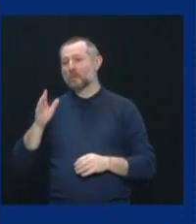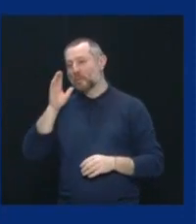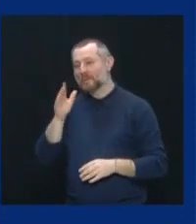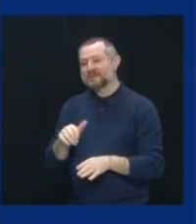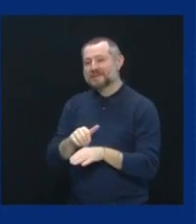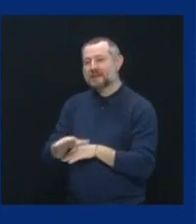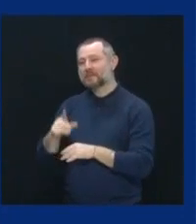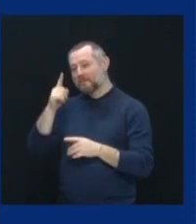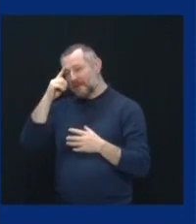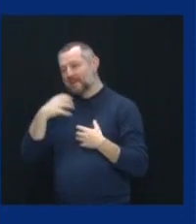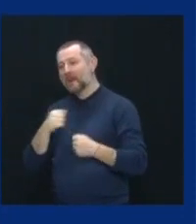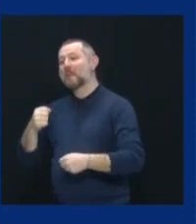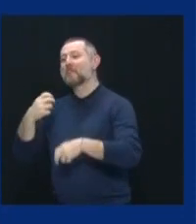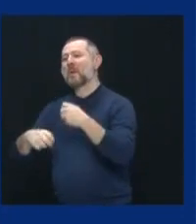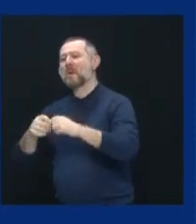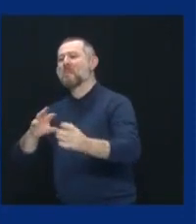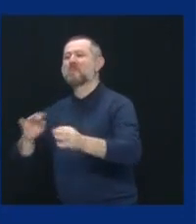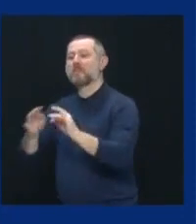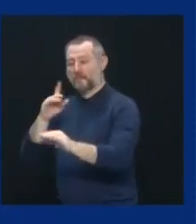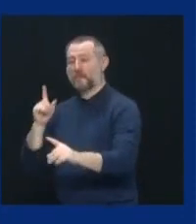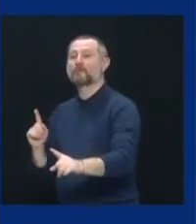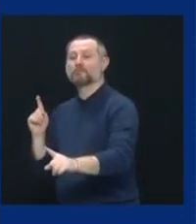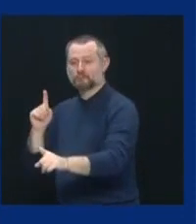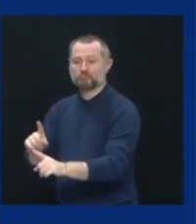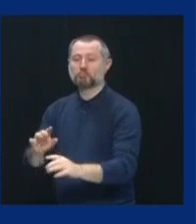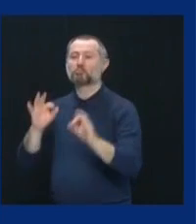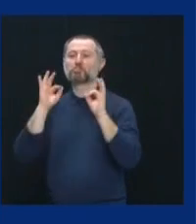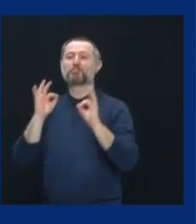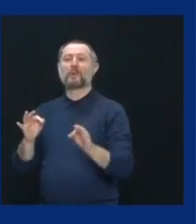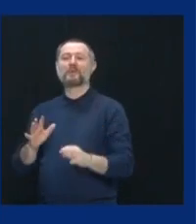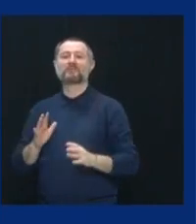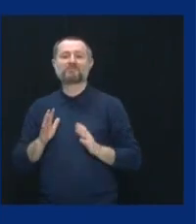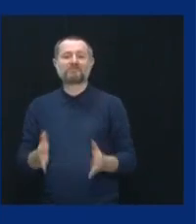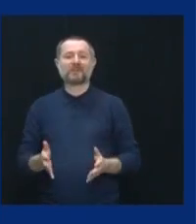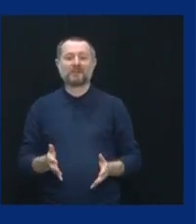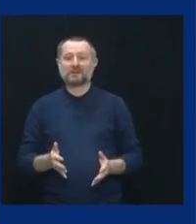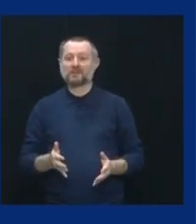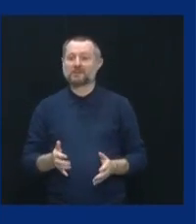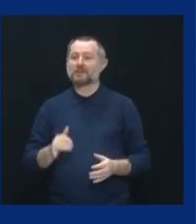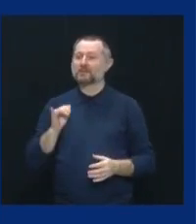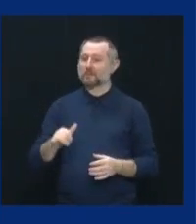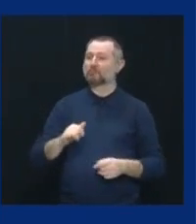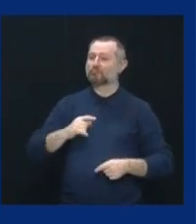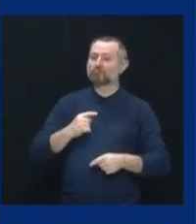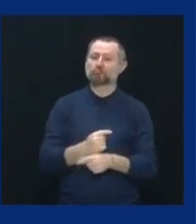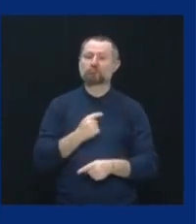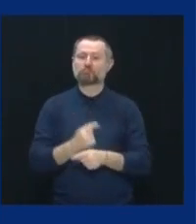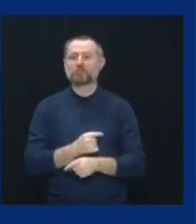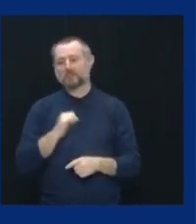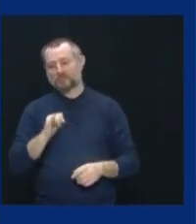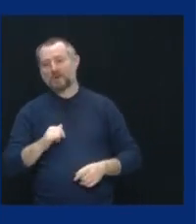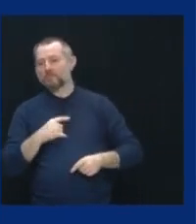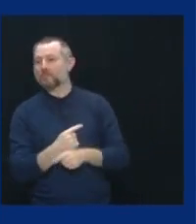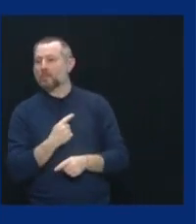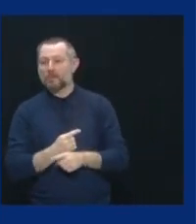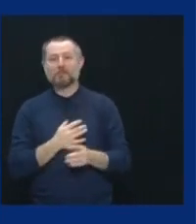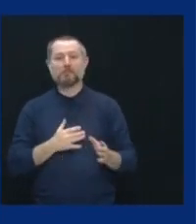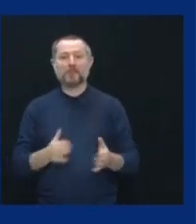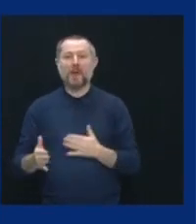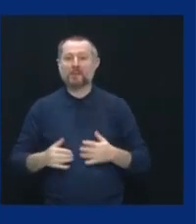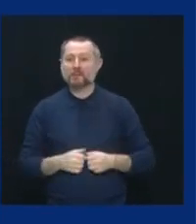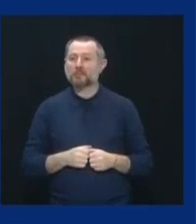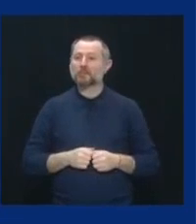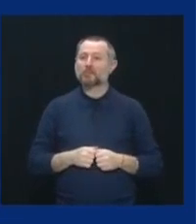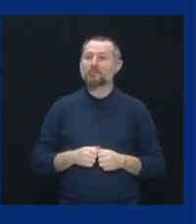health related complaints, fine. Then that sounds right and that sounds sound. And if they come up